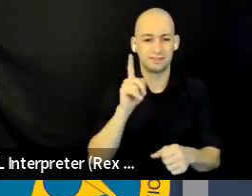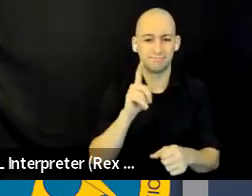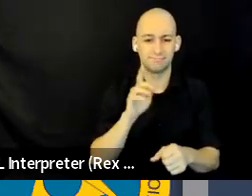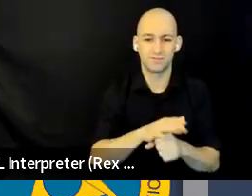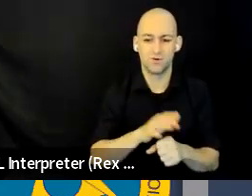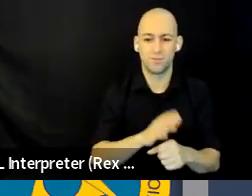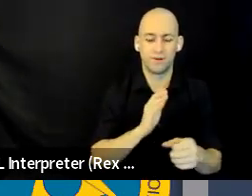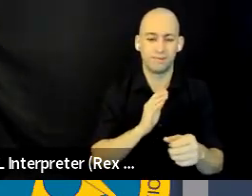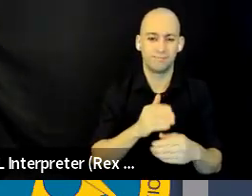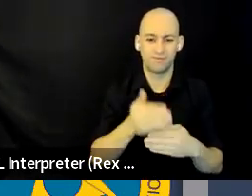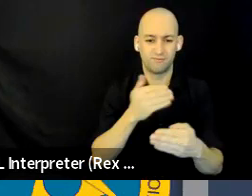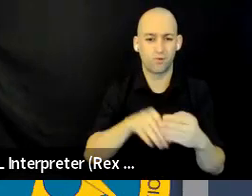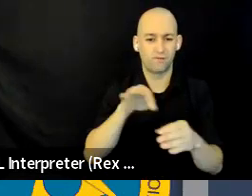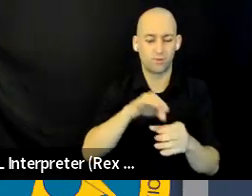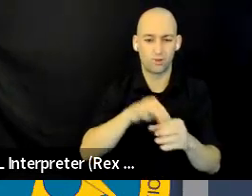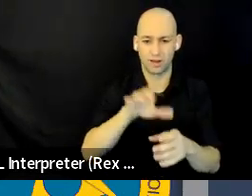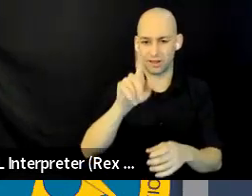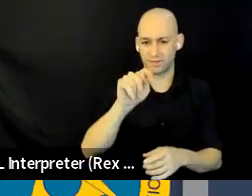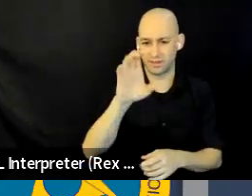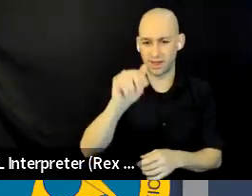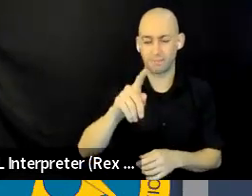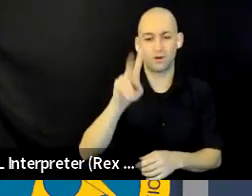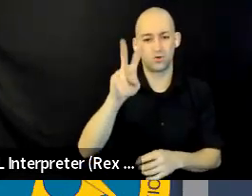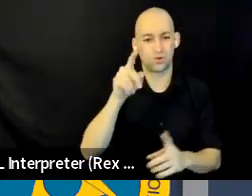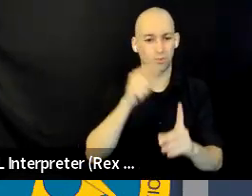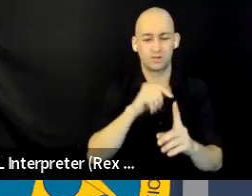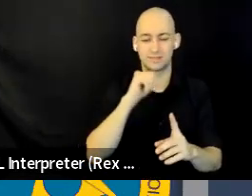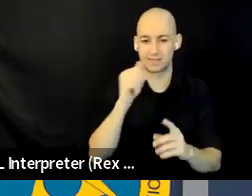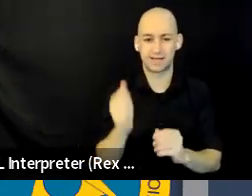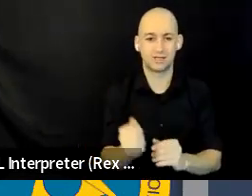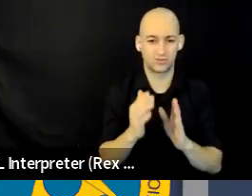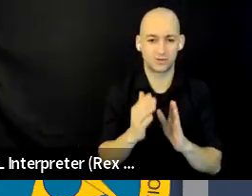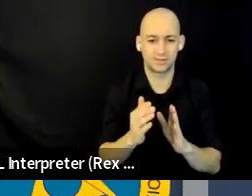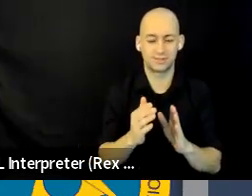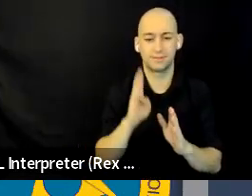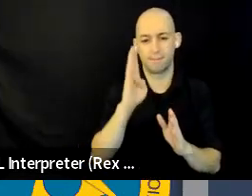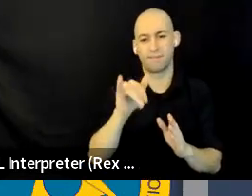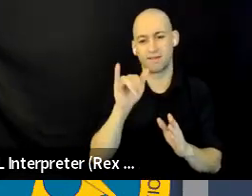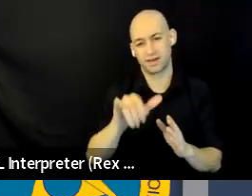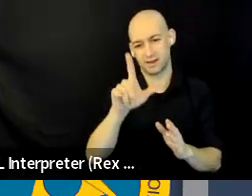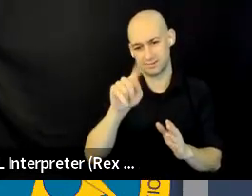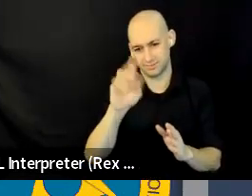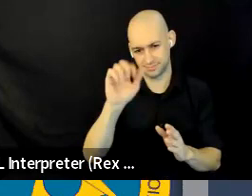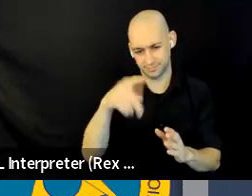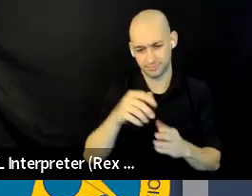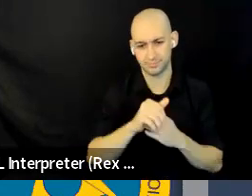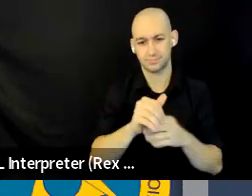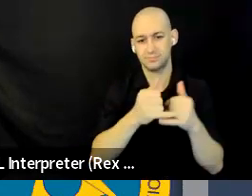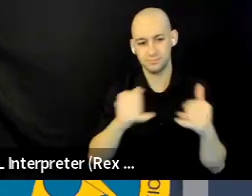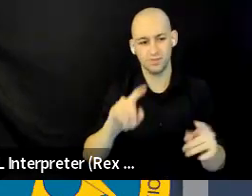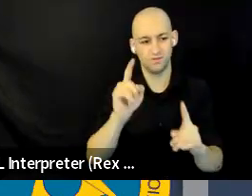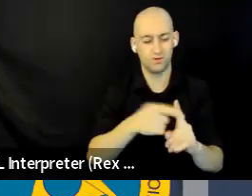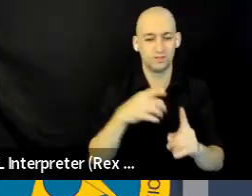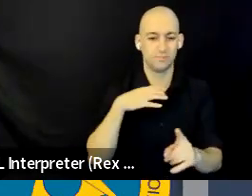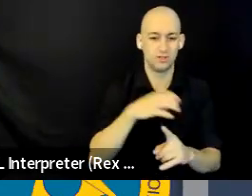in LTCAP 2 points that are not specifically addressed in the commission's adopted LTCAP program guidelines. First, the commission should